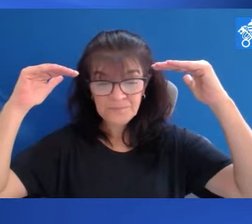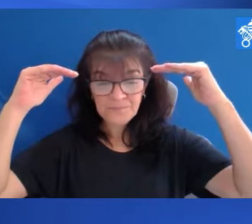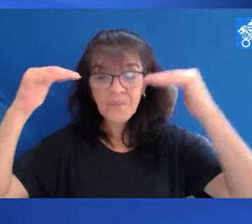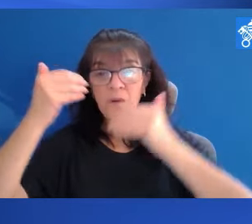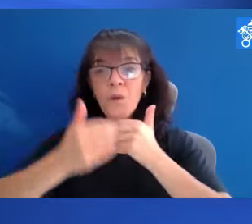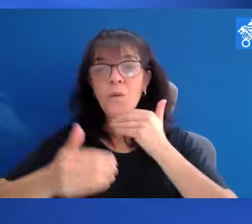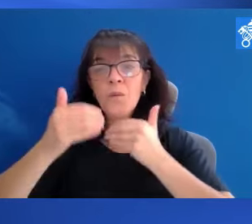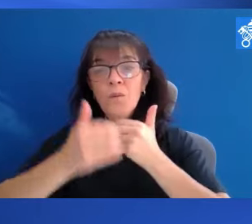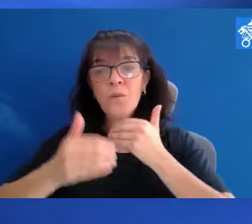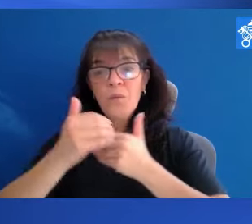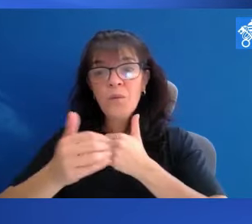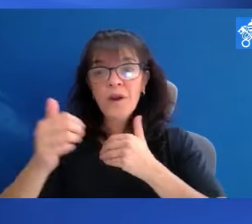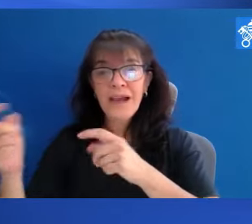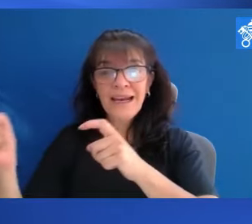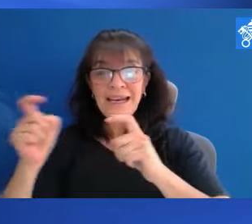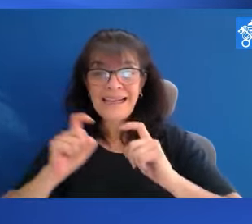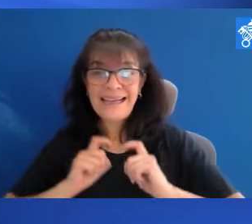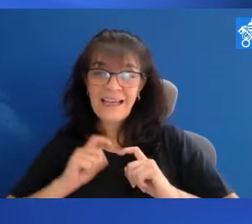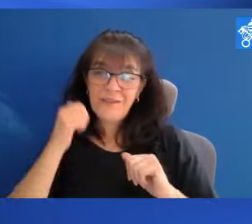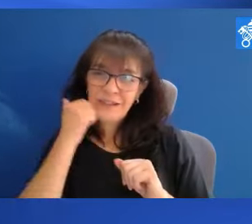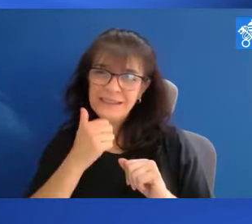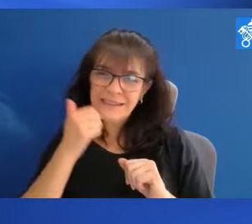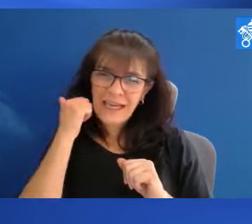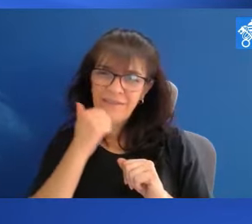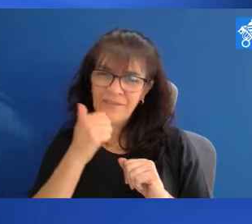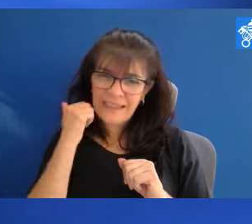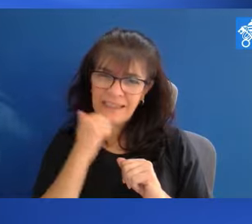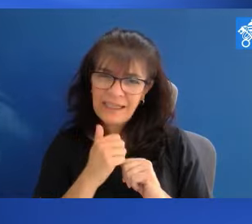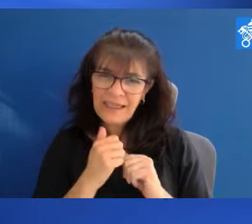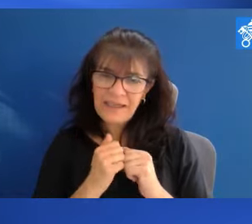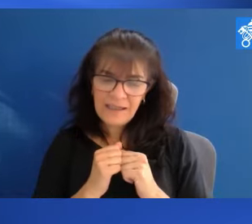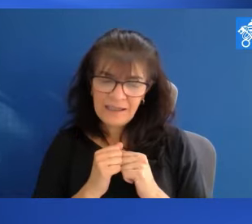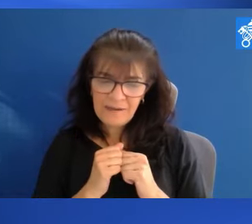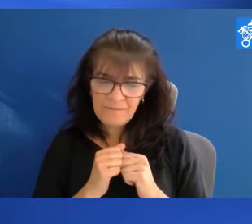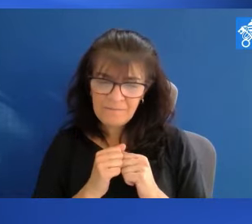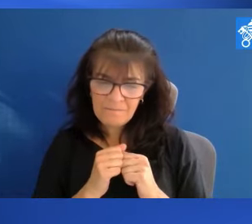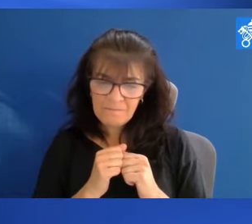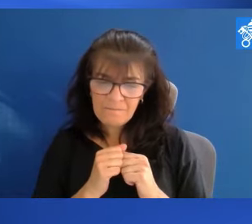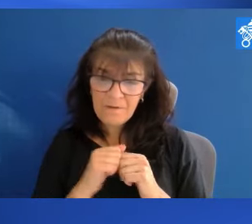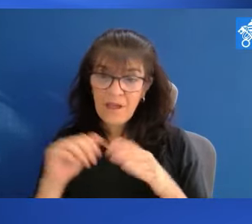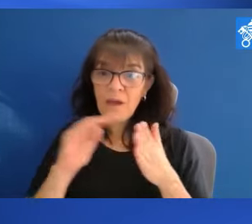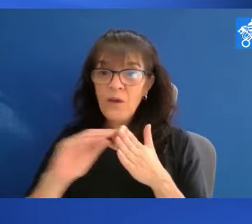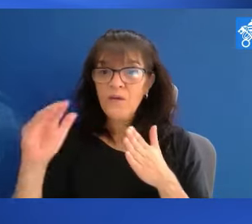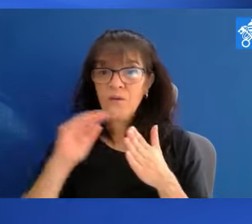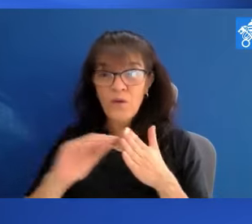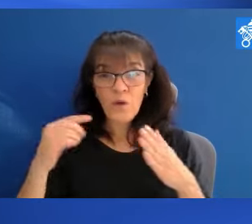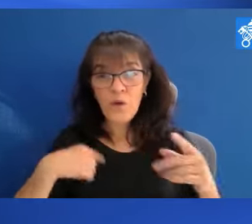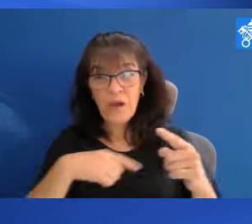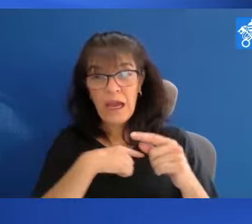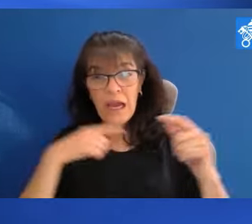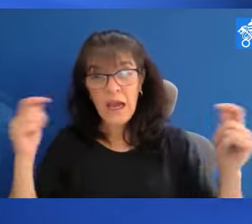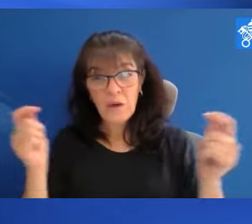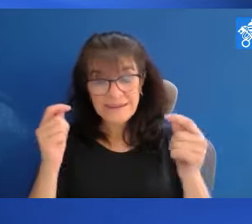Panem nostrum quotidianum da nobis hodie, et